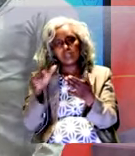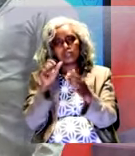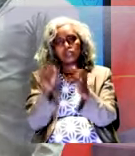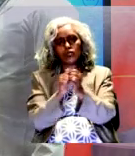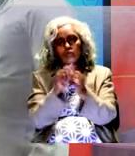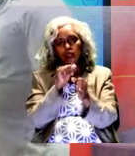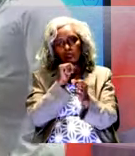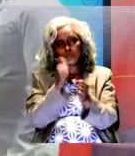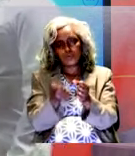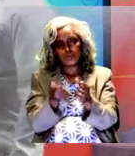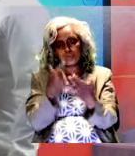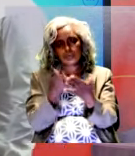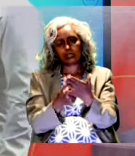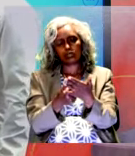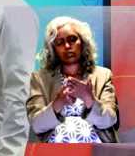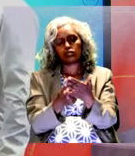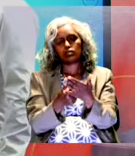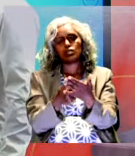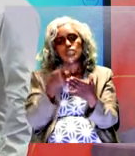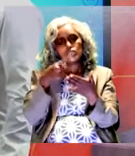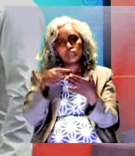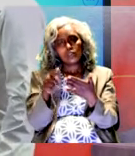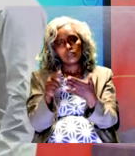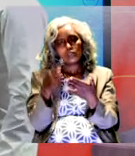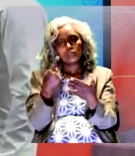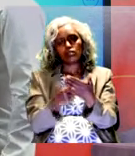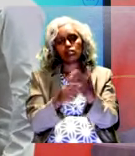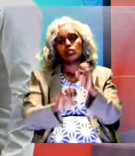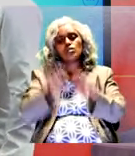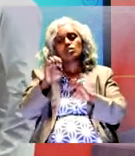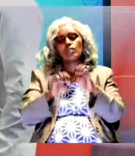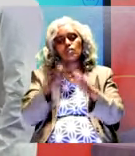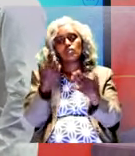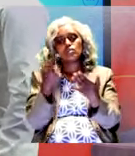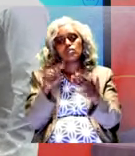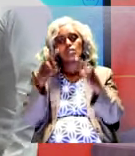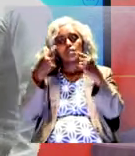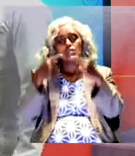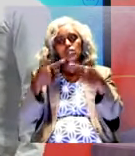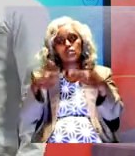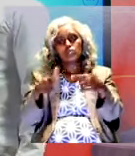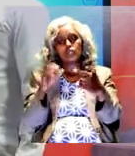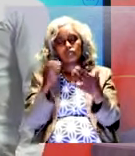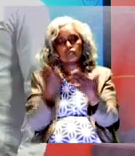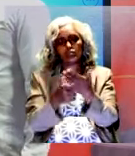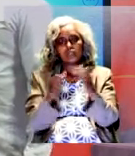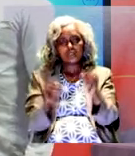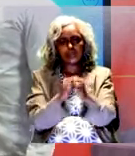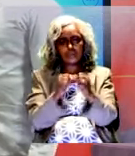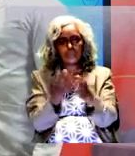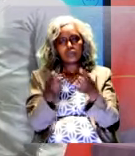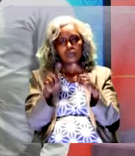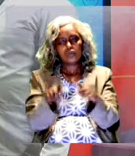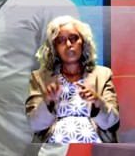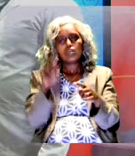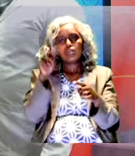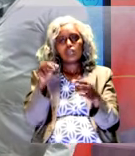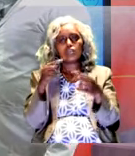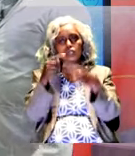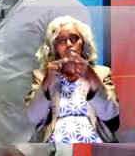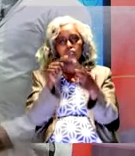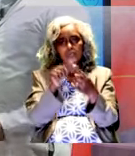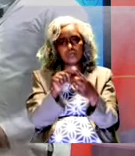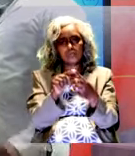not. When you just check or evaluate the limit of this sequence when n goes